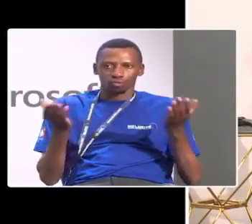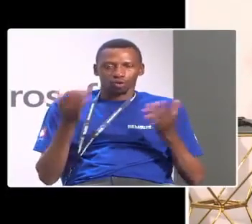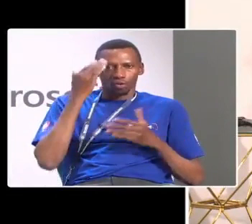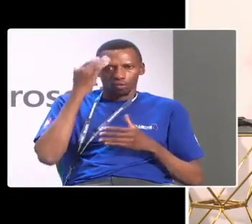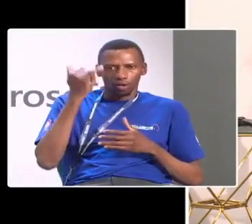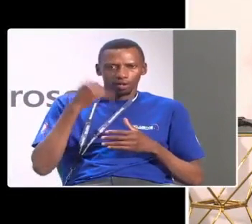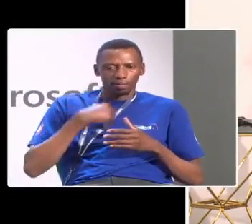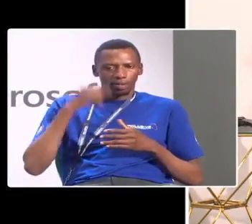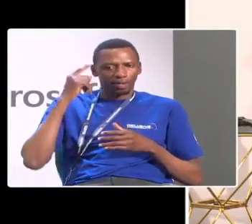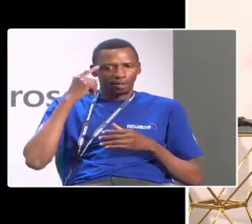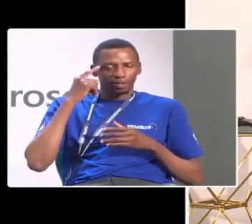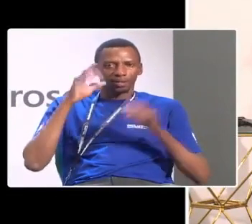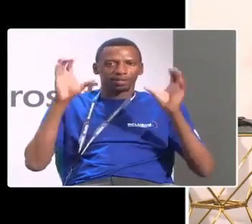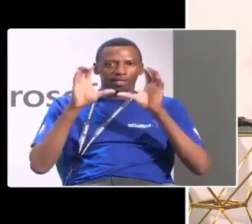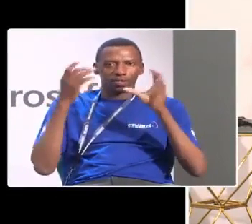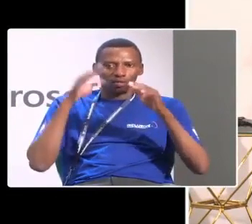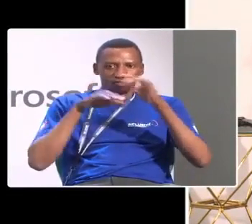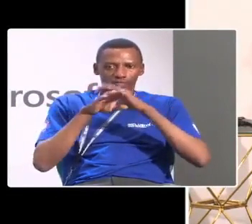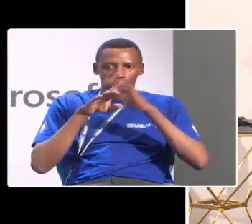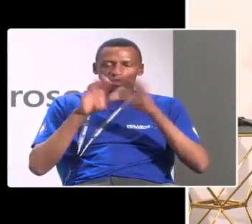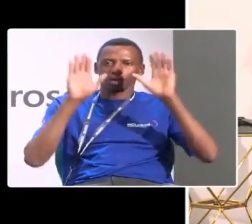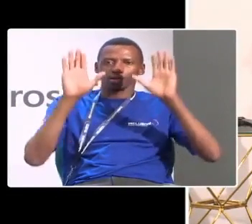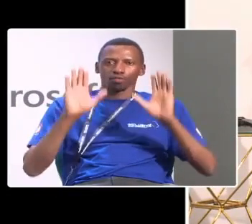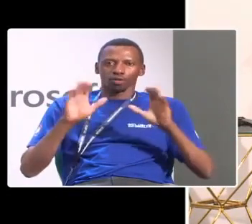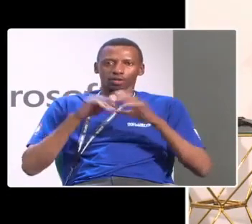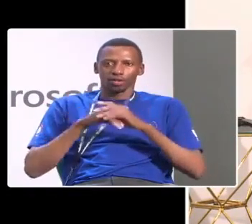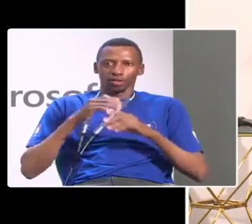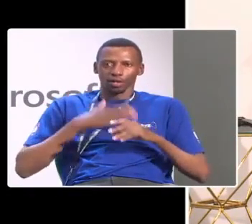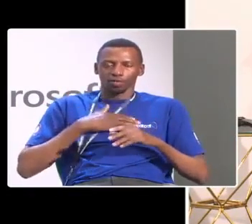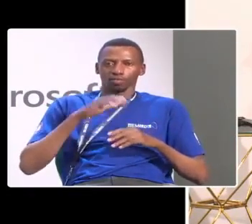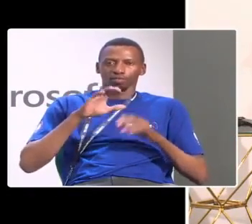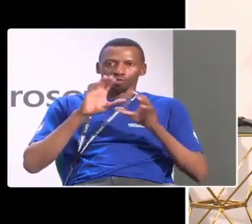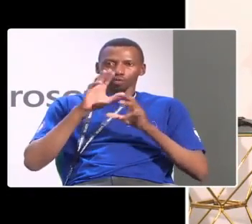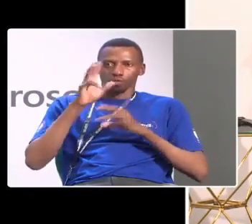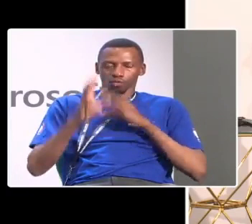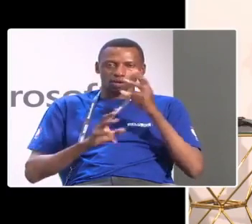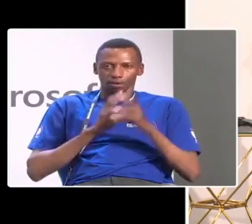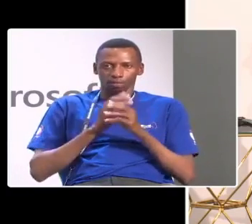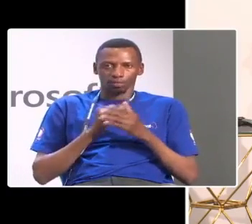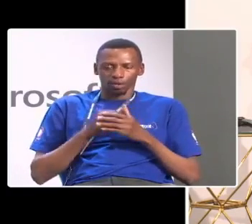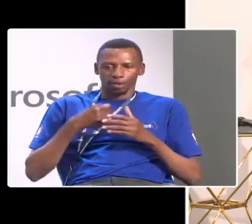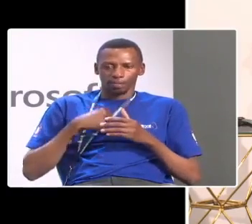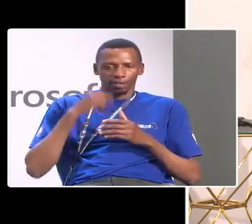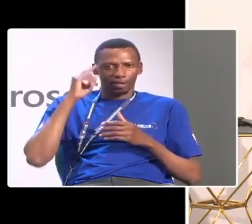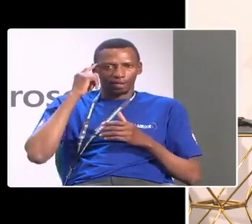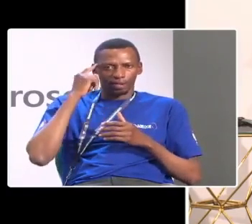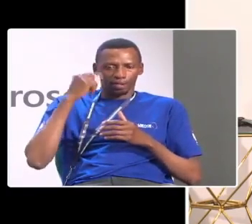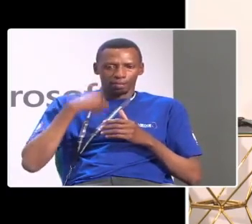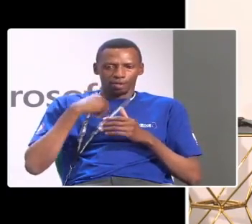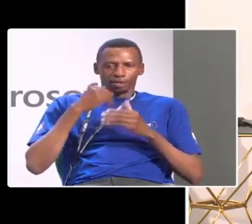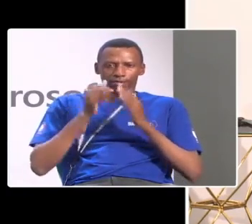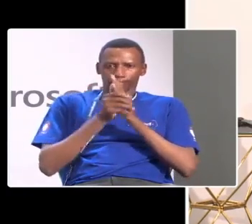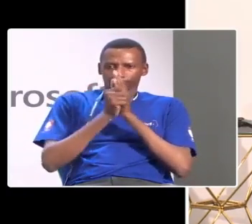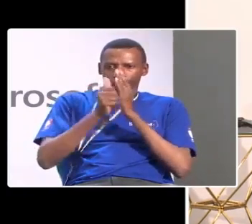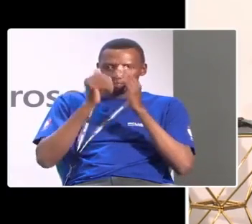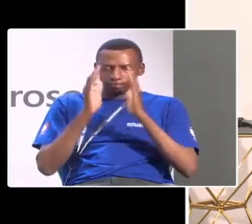for accessibility is important on our continent. So I've been working as a specialist universal access consultant for over